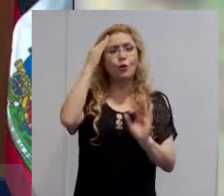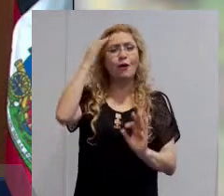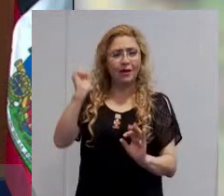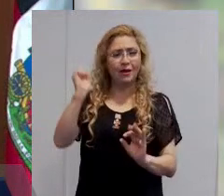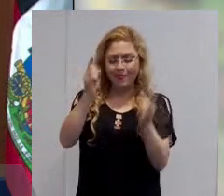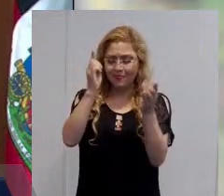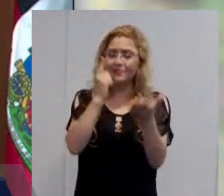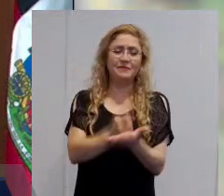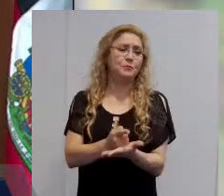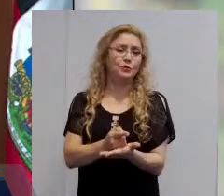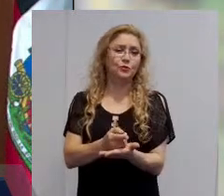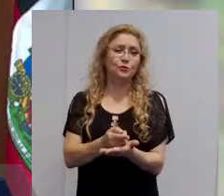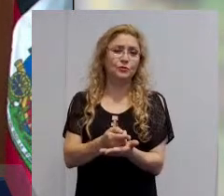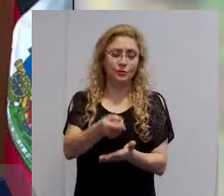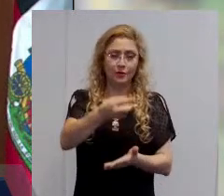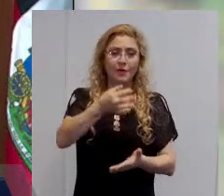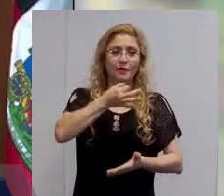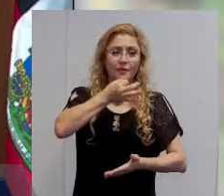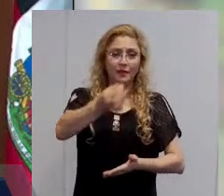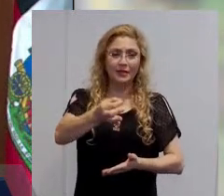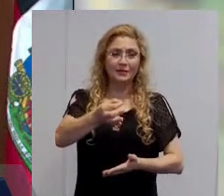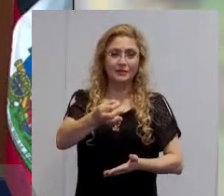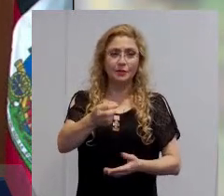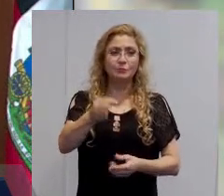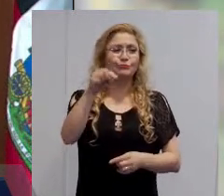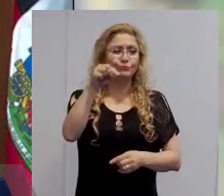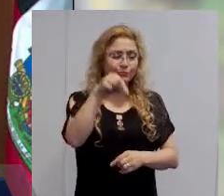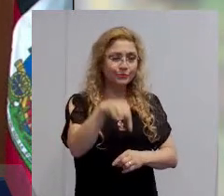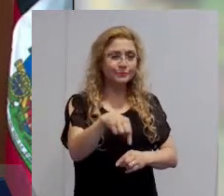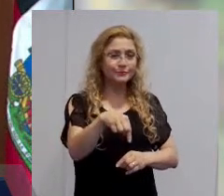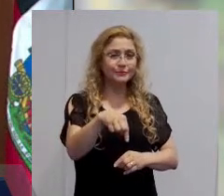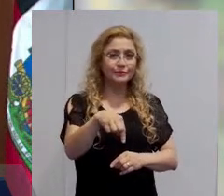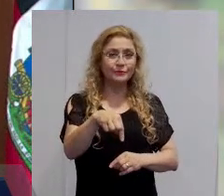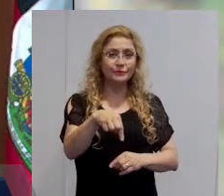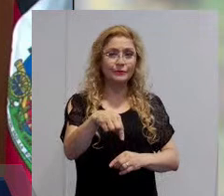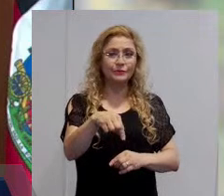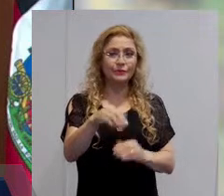Some specific aspects that I believe should be highlighted